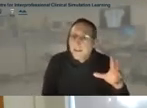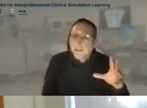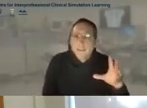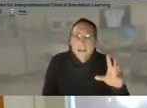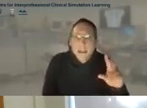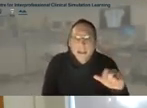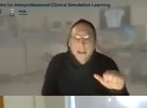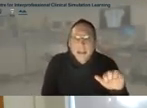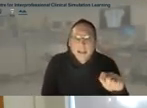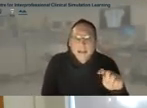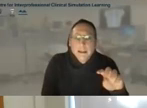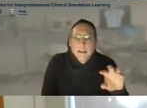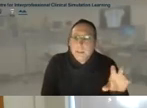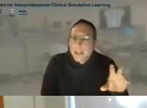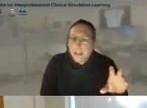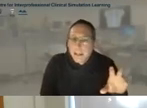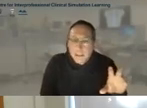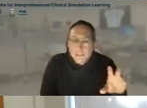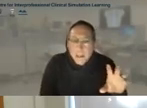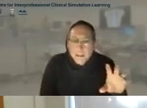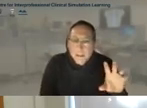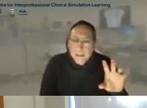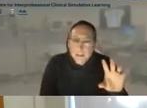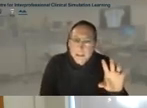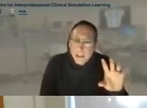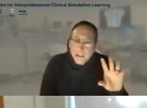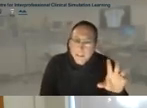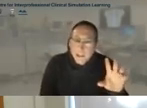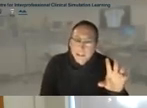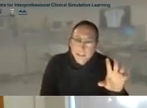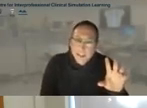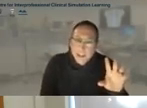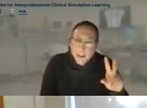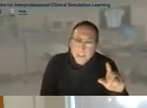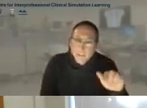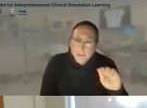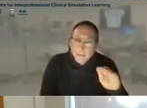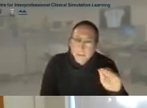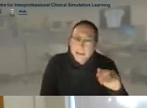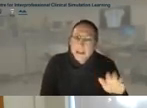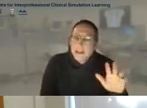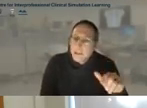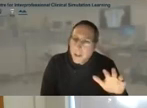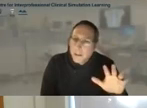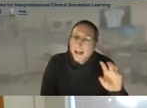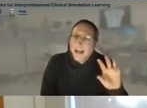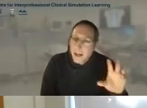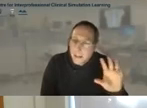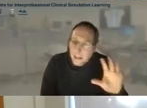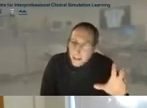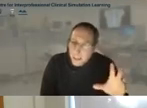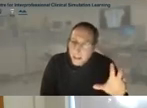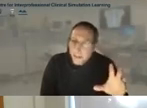resource, to this project that looks a bit like this. And so this is, as Tamara said, the part of the simulation attendance record